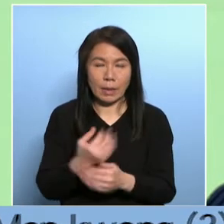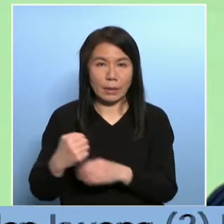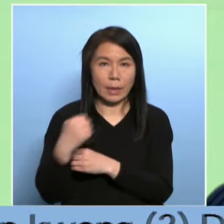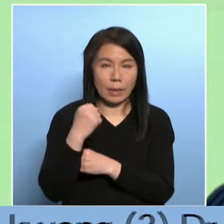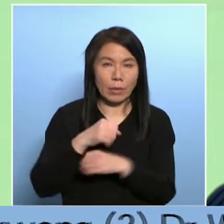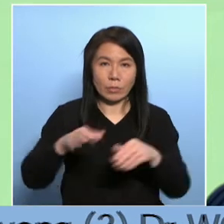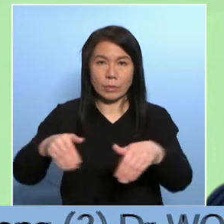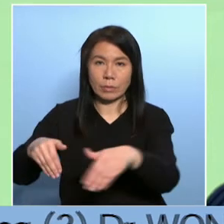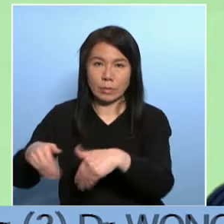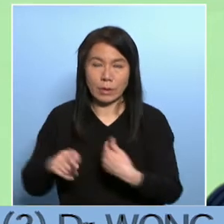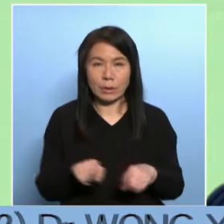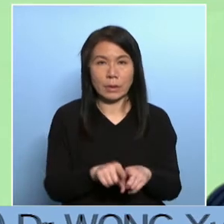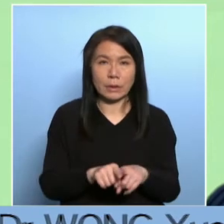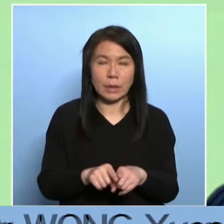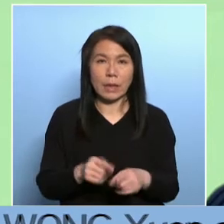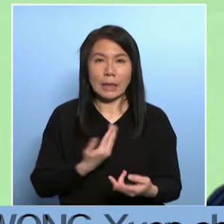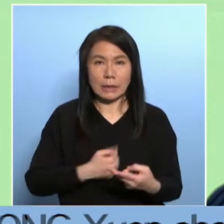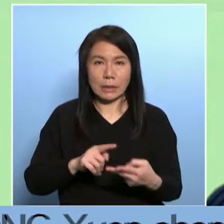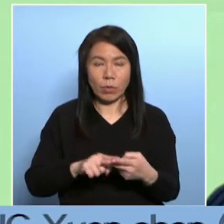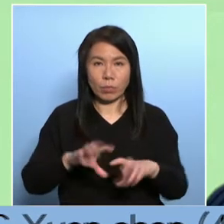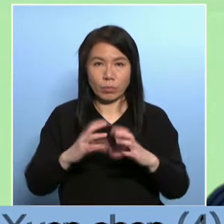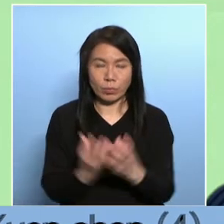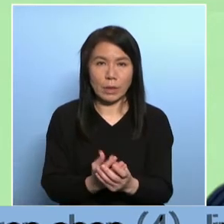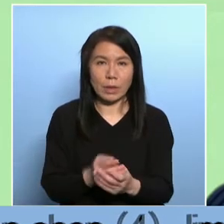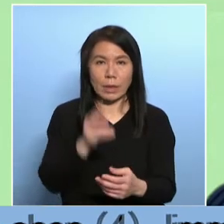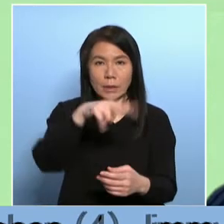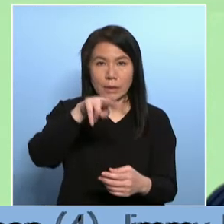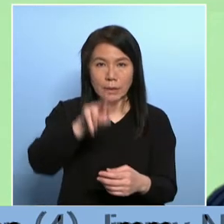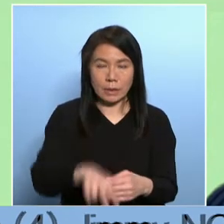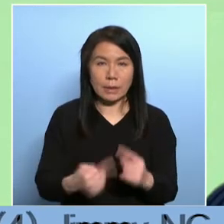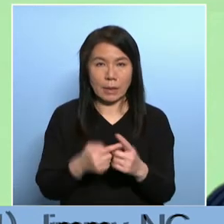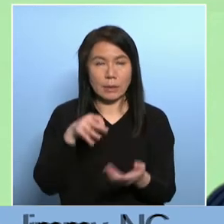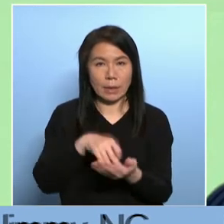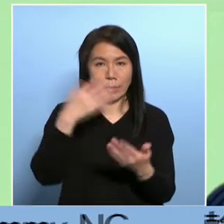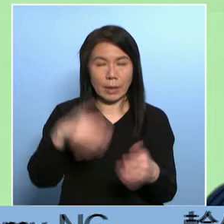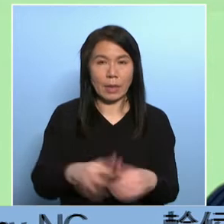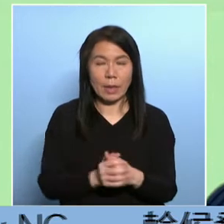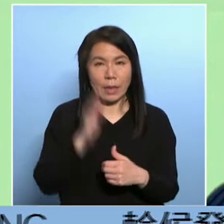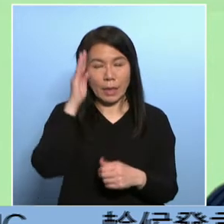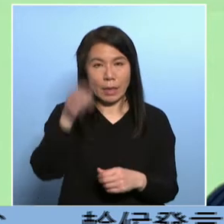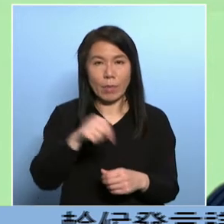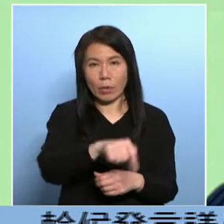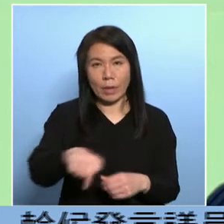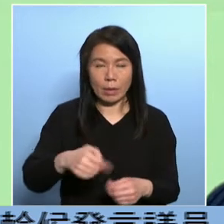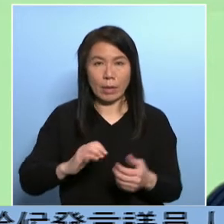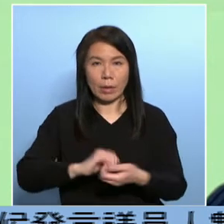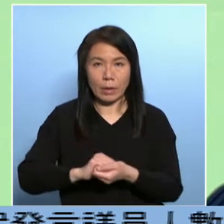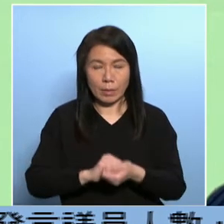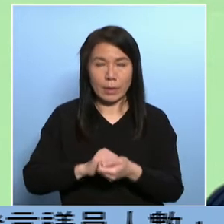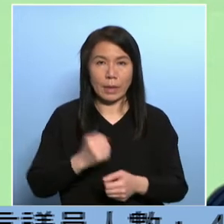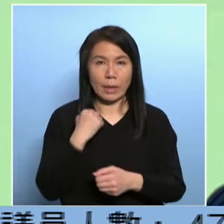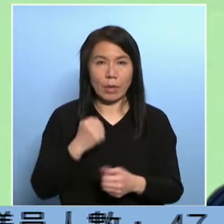has made an appeal on the 9th of February. We built a team of volunteers. Some 2,000 have joined